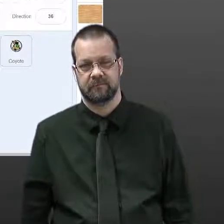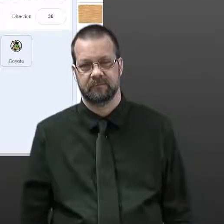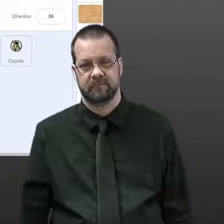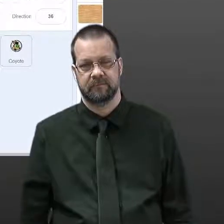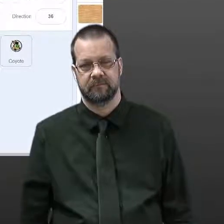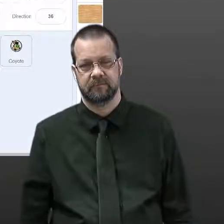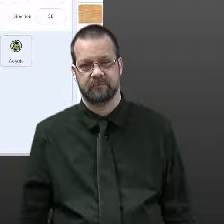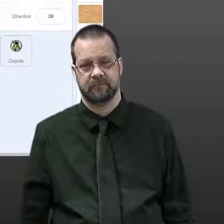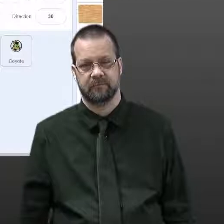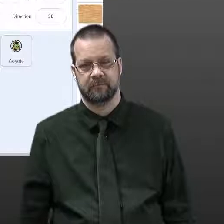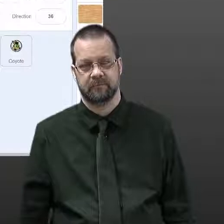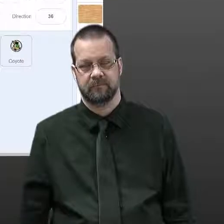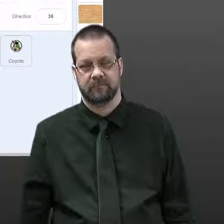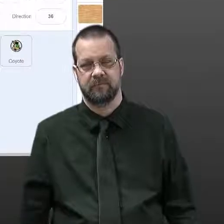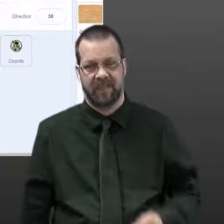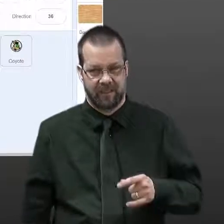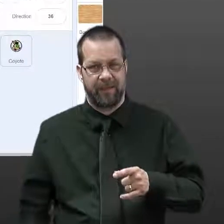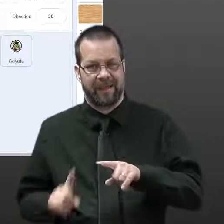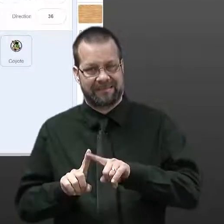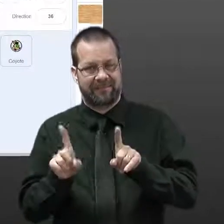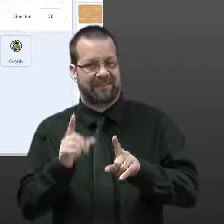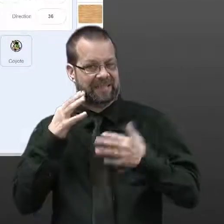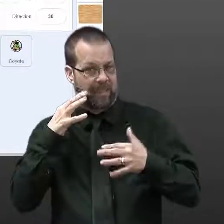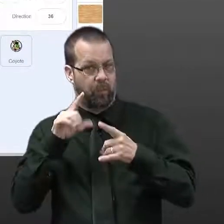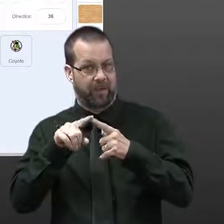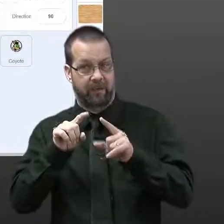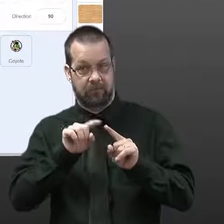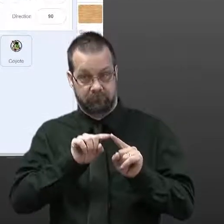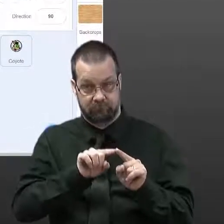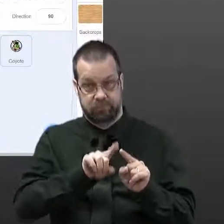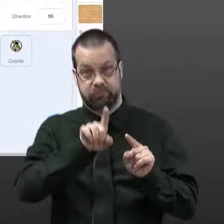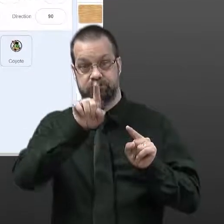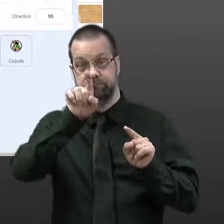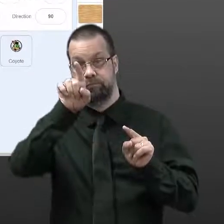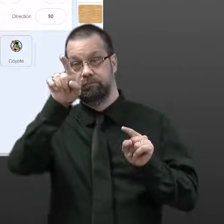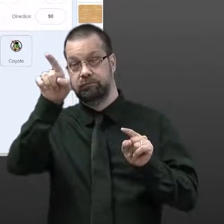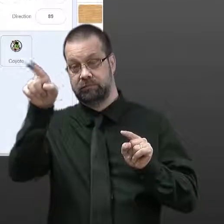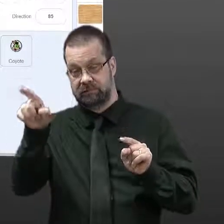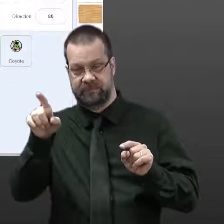sound when the ball actually launches. So